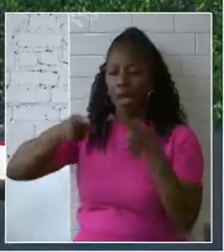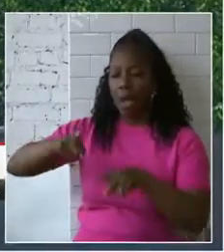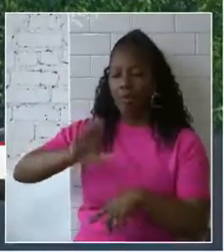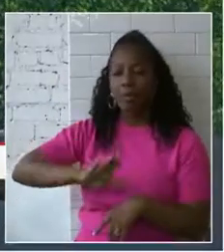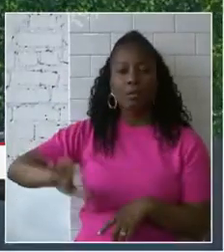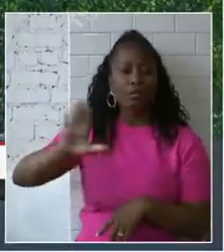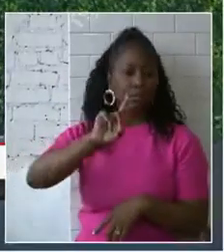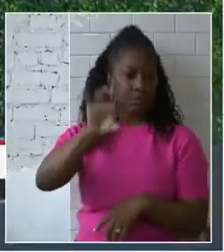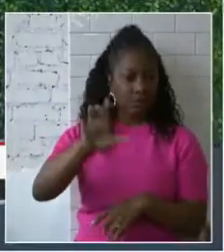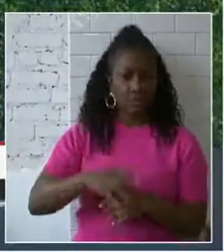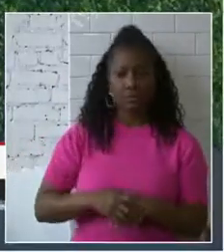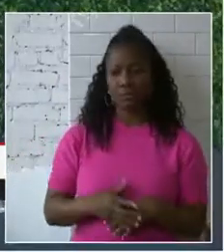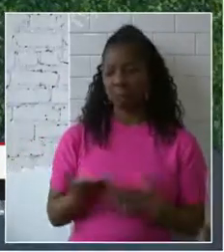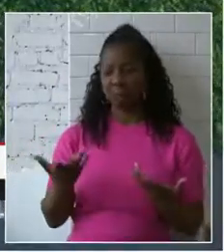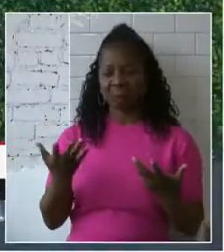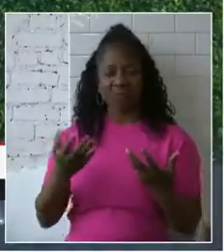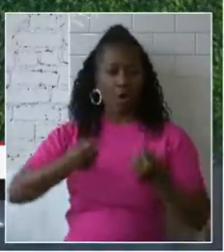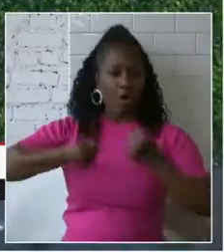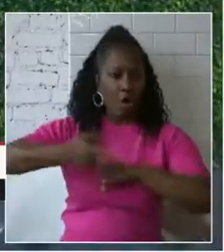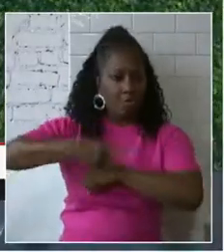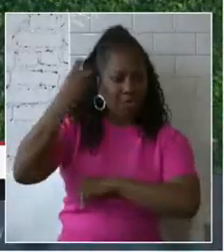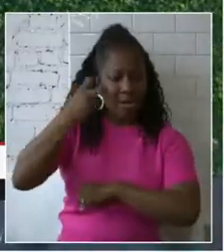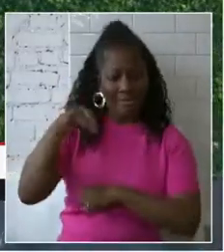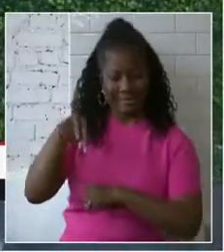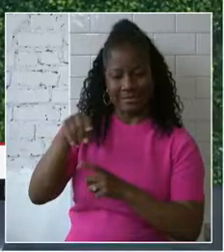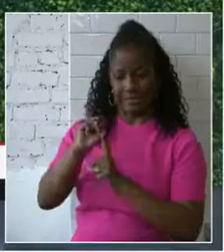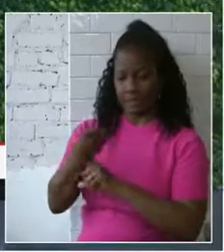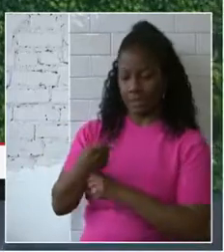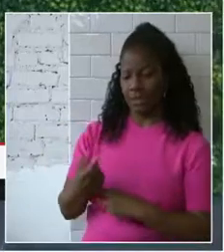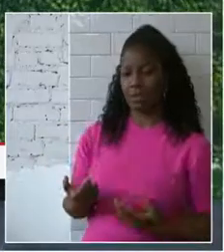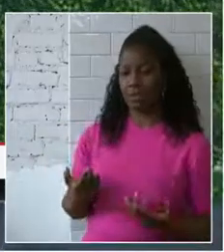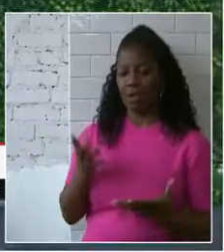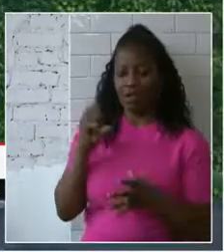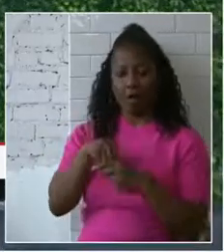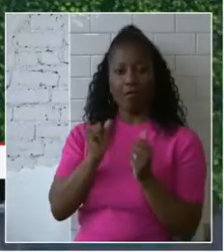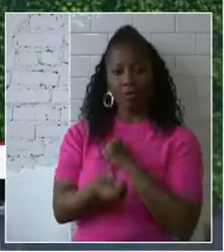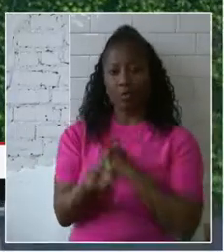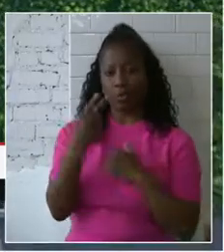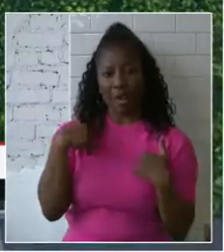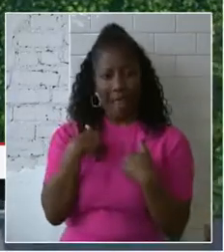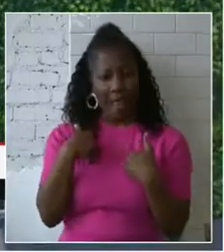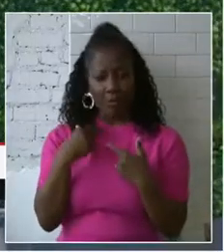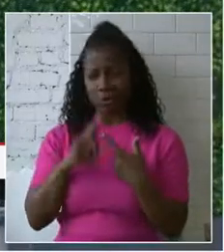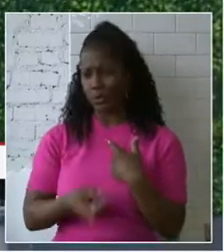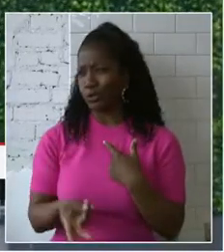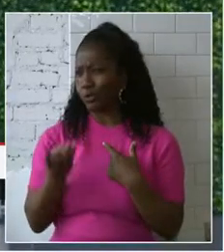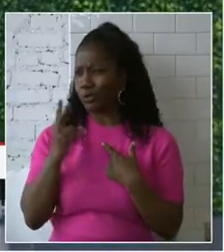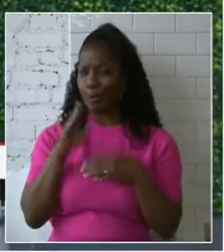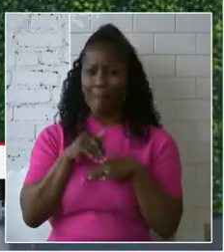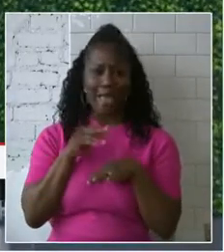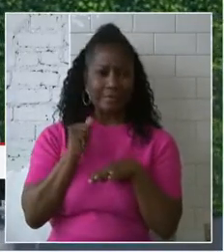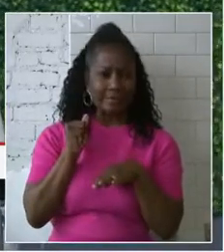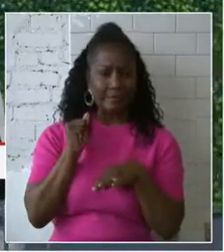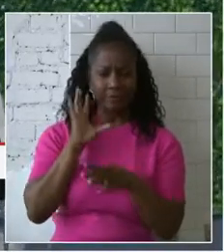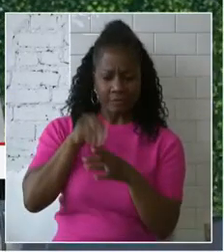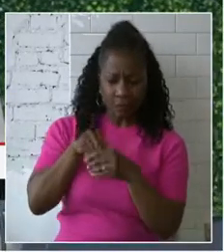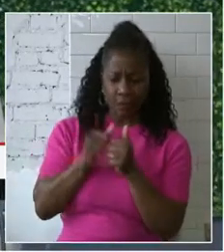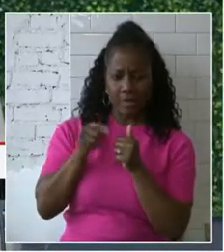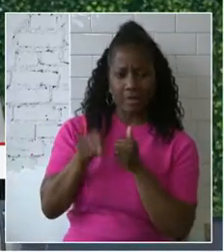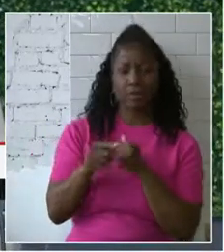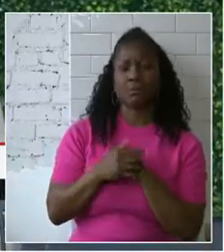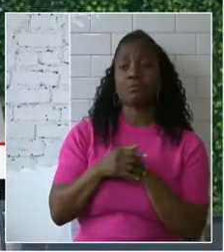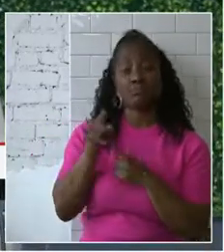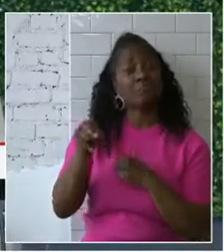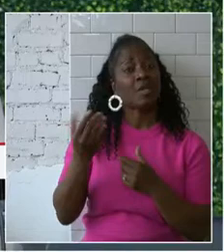it's carjacking in this case, involving 2 animals, 2 dogs, 2 pets, have involved